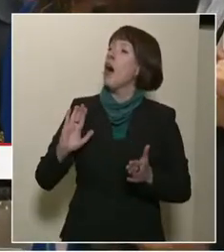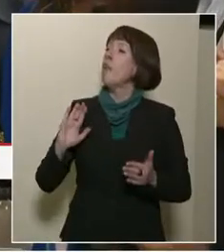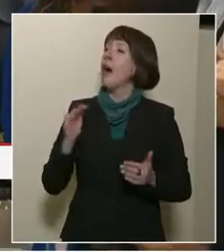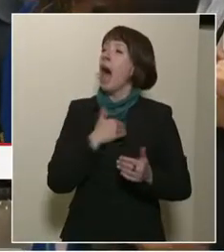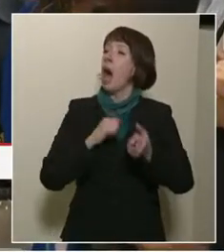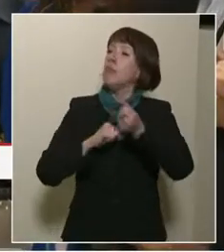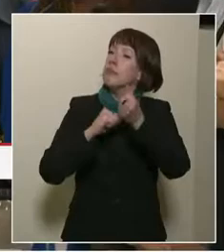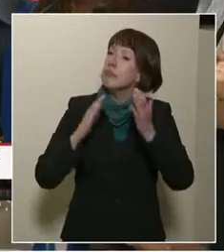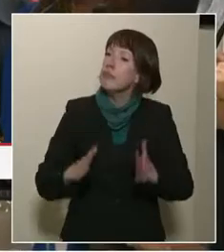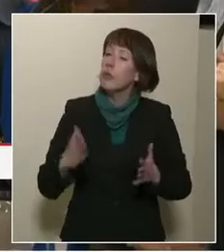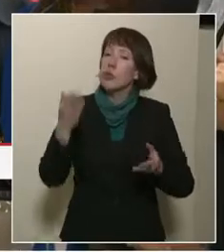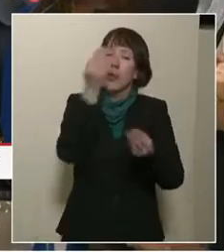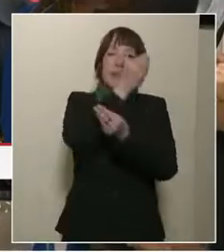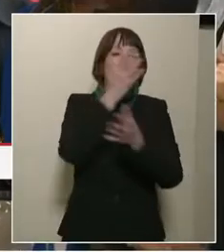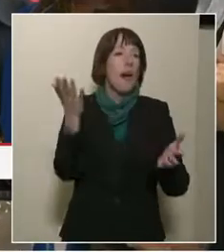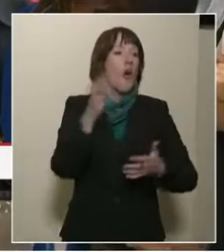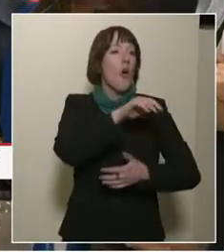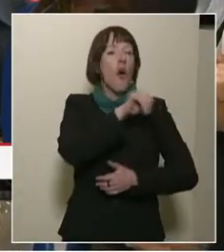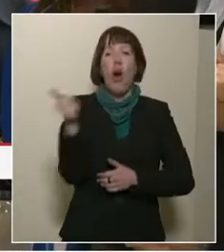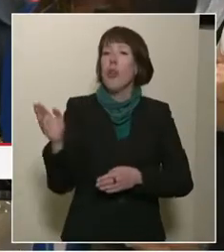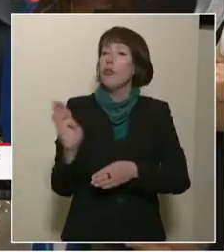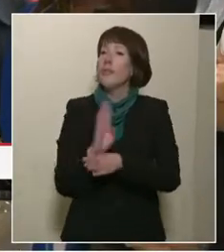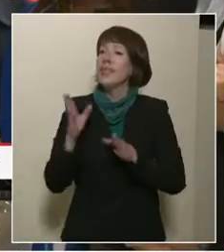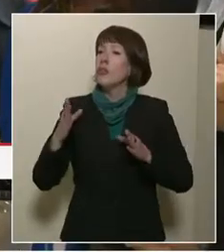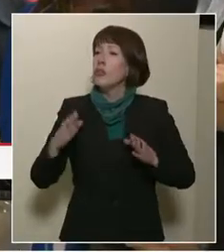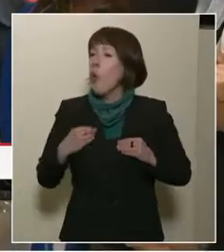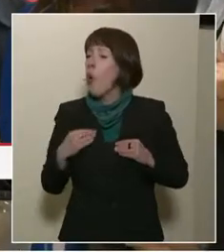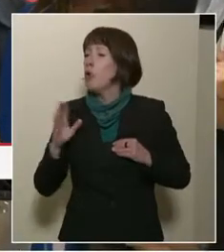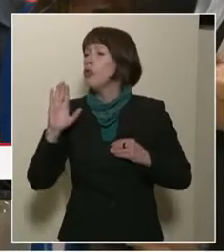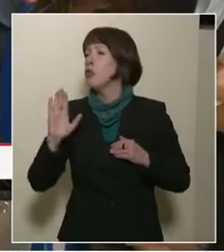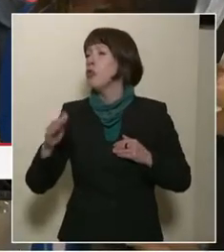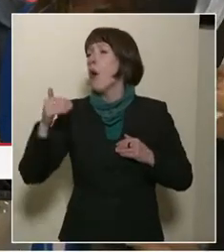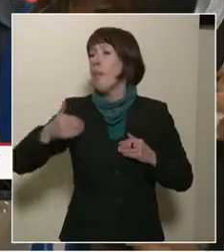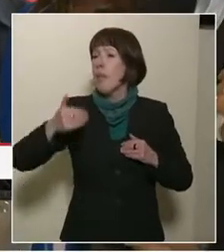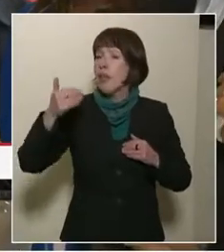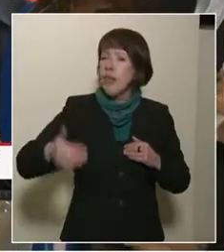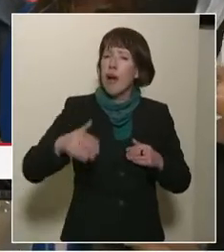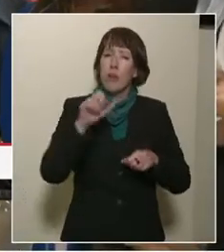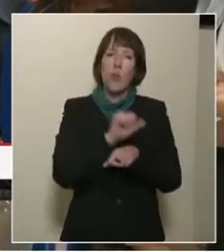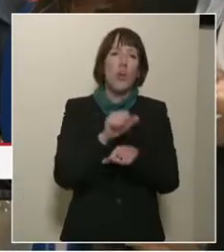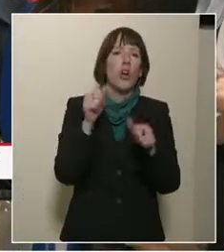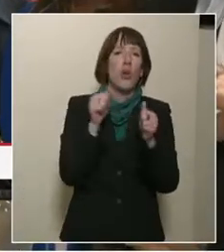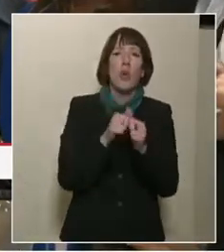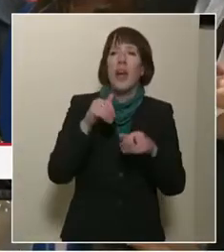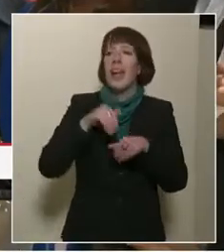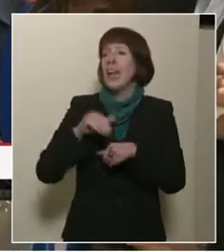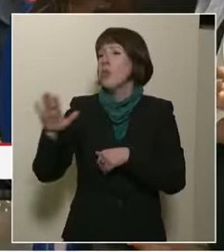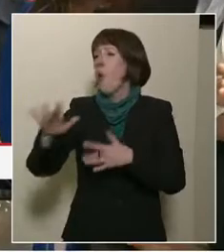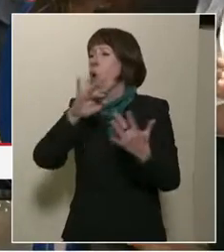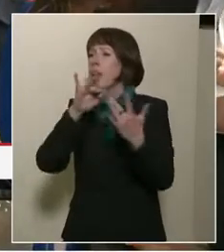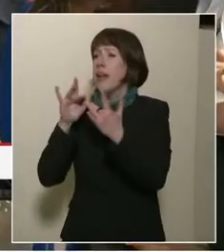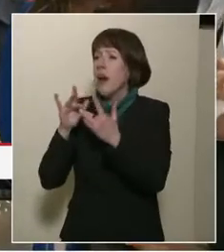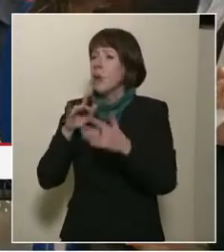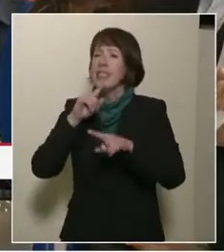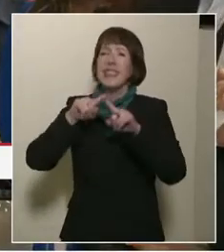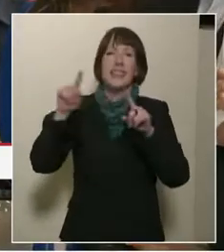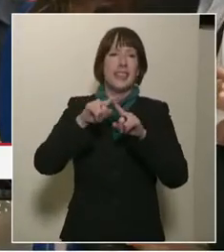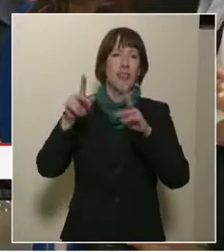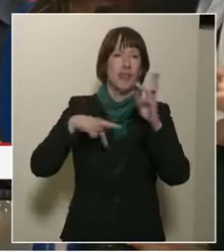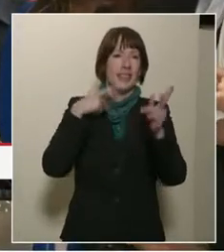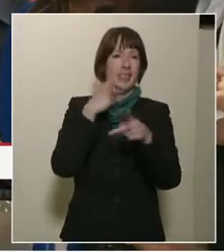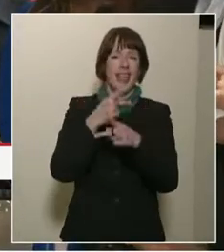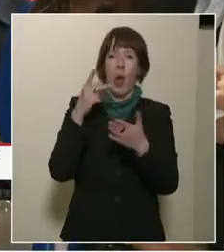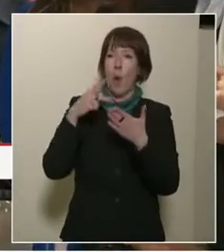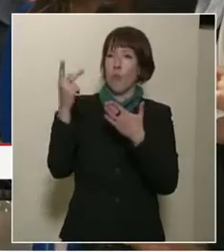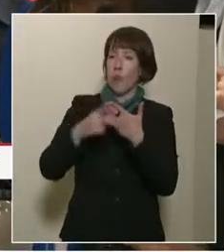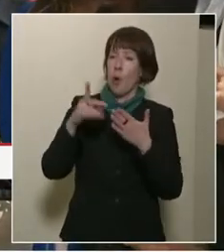tell other business owners that are on your block, that you work with, that are in your networks, the types of programs that